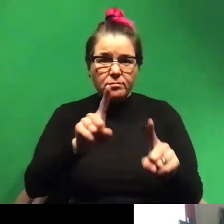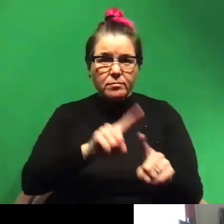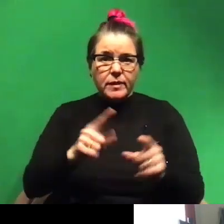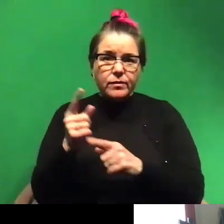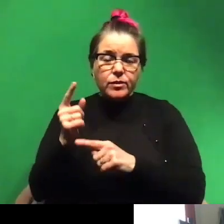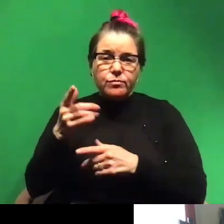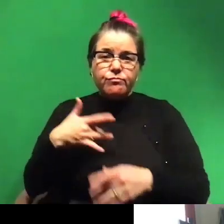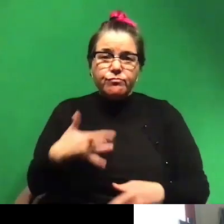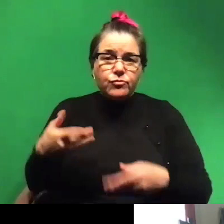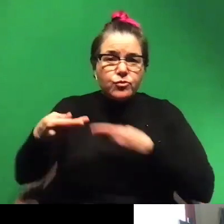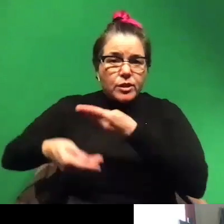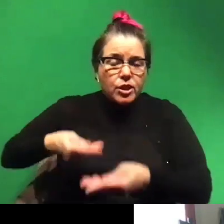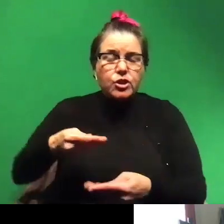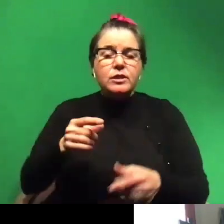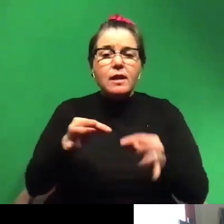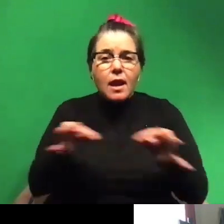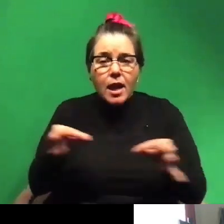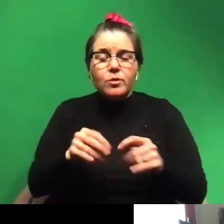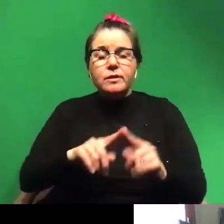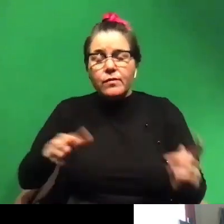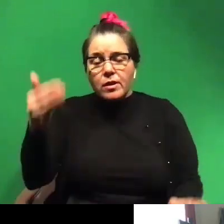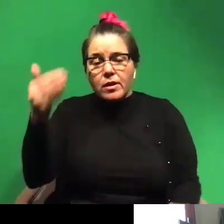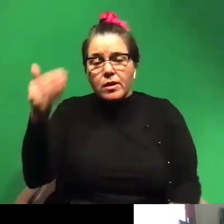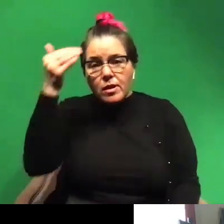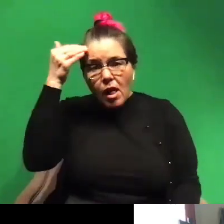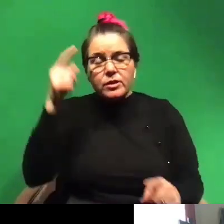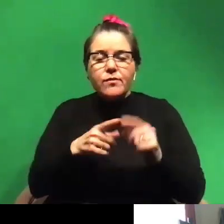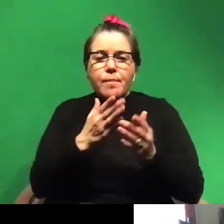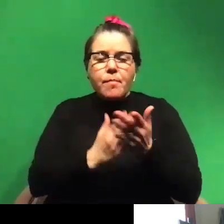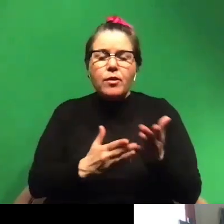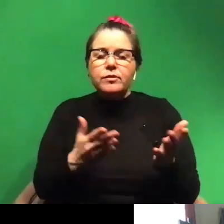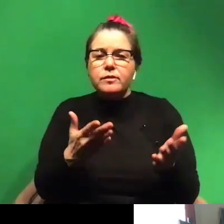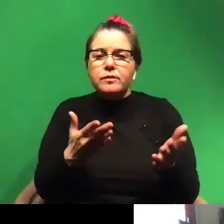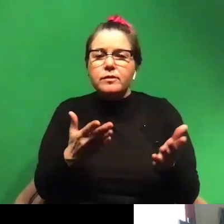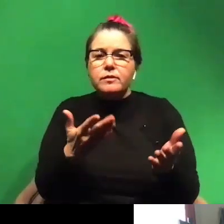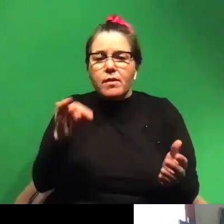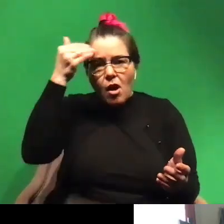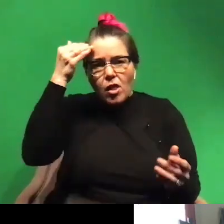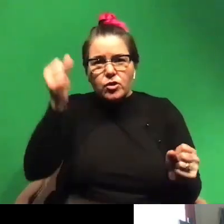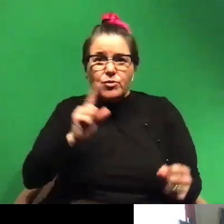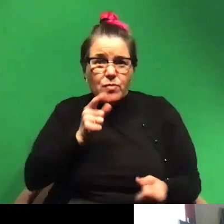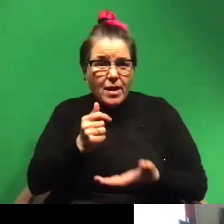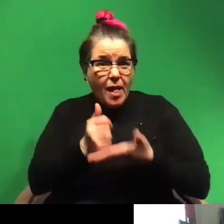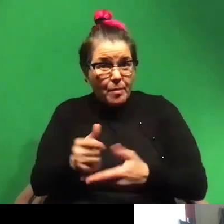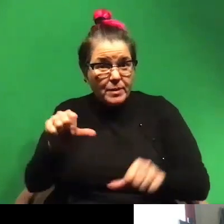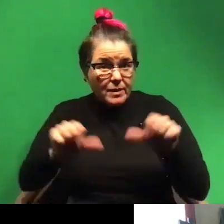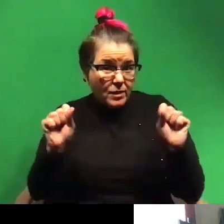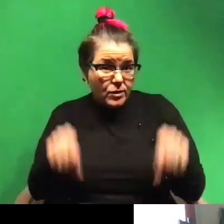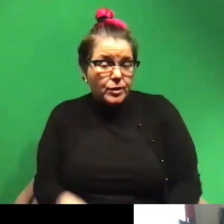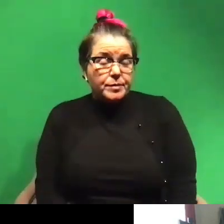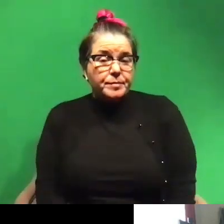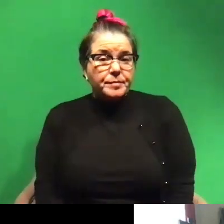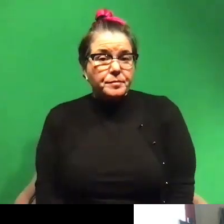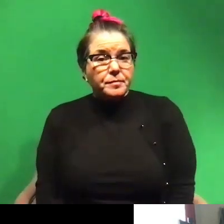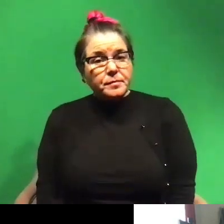traditions, different languages, different knowledges, different pieces of knowledge that could really help science. So I think